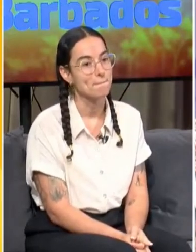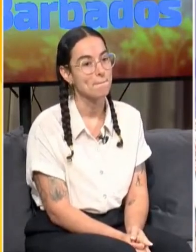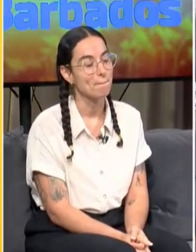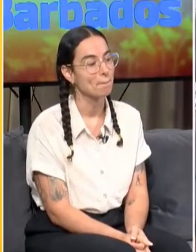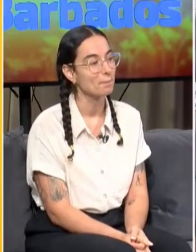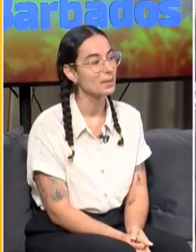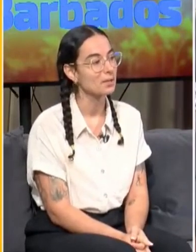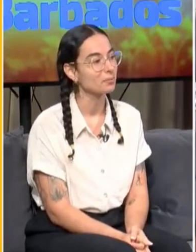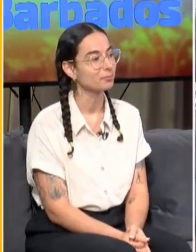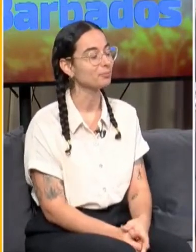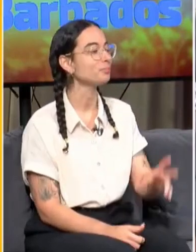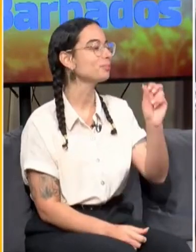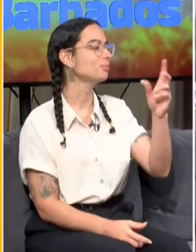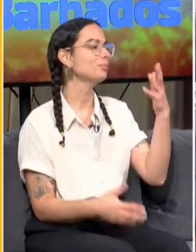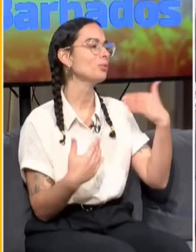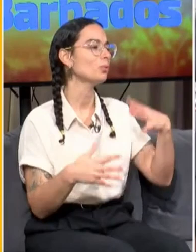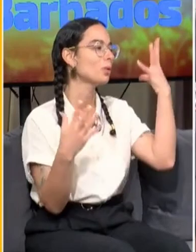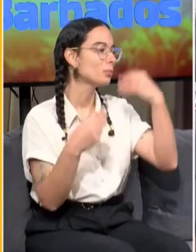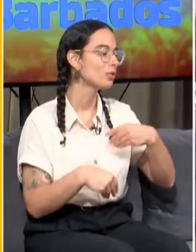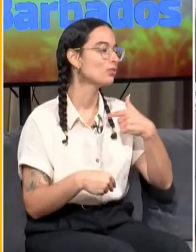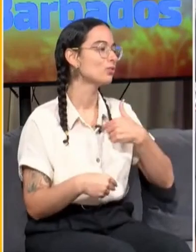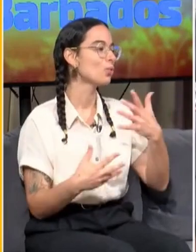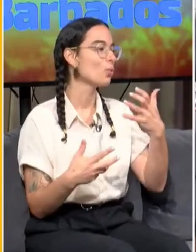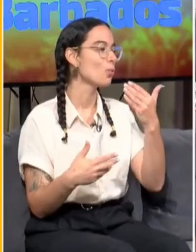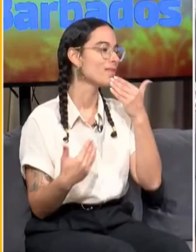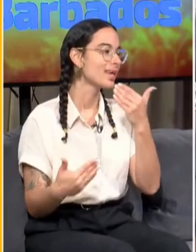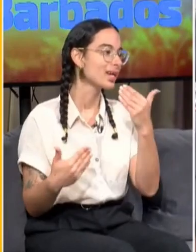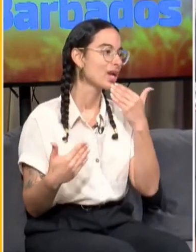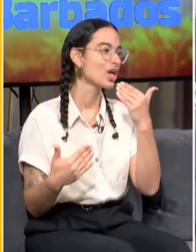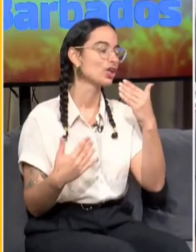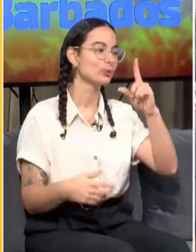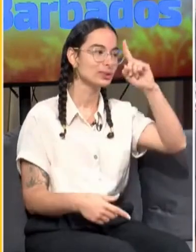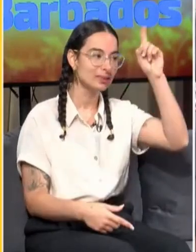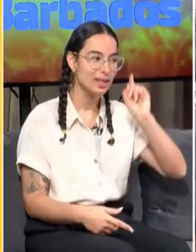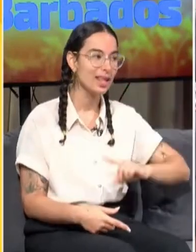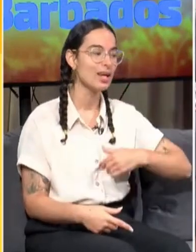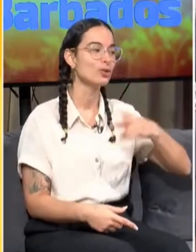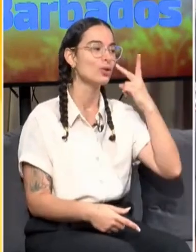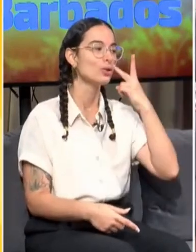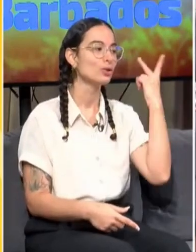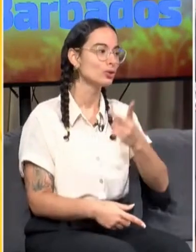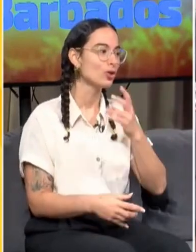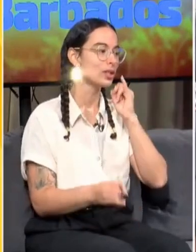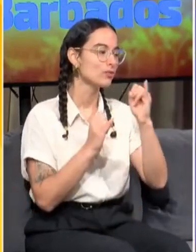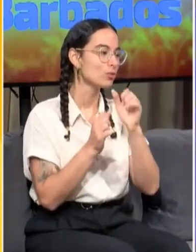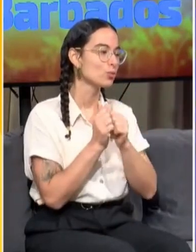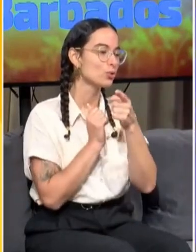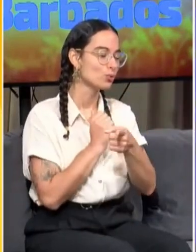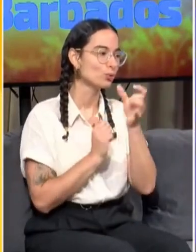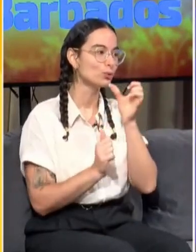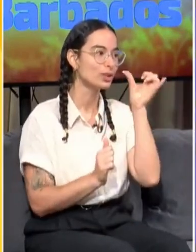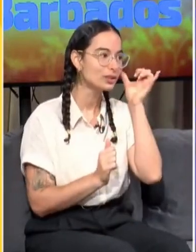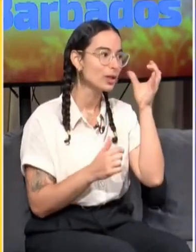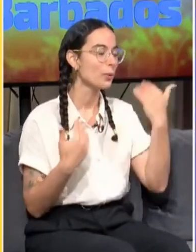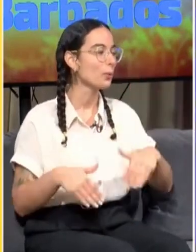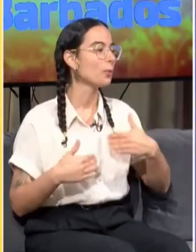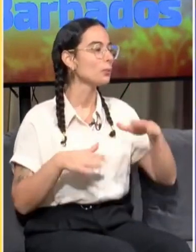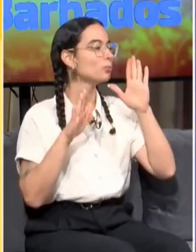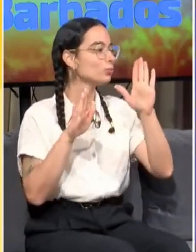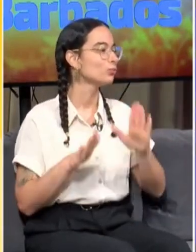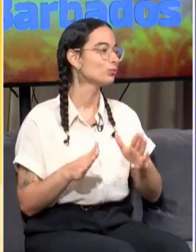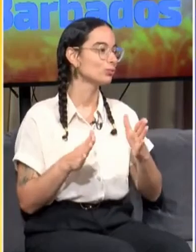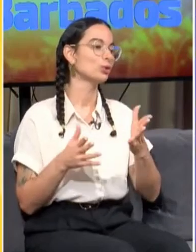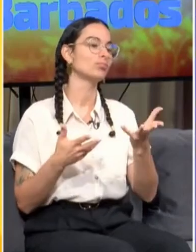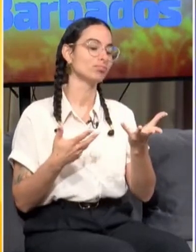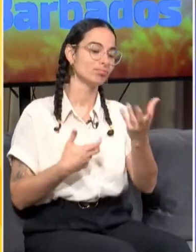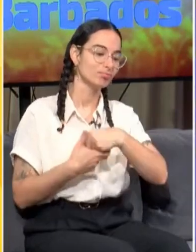that's beautiful. I want to thank you so much, Tailyn. I saw the interview with you yesterday, so it was wonderful having you here with us. And